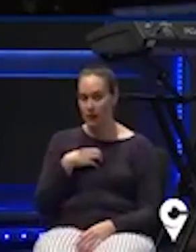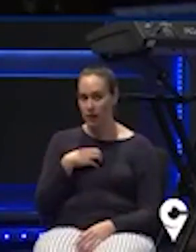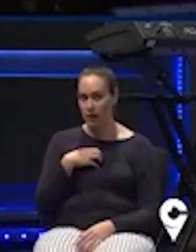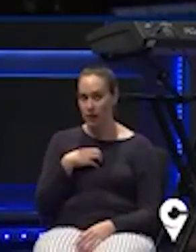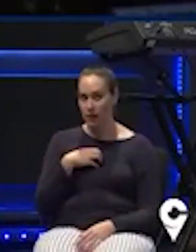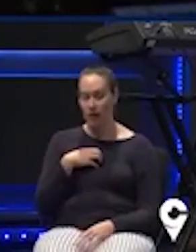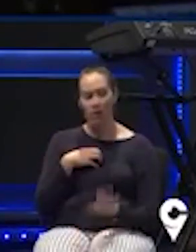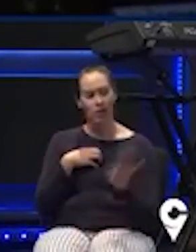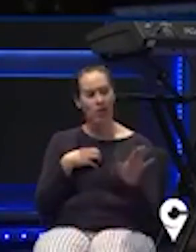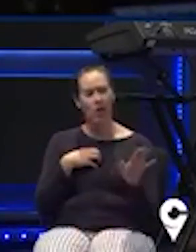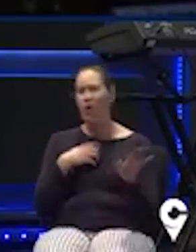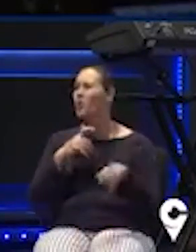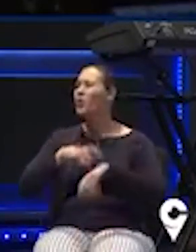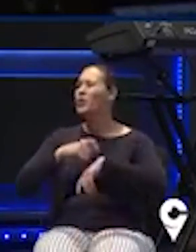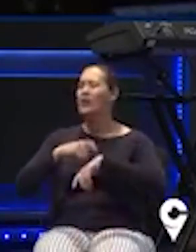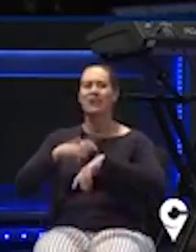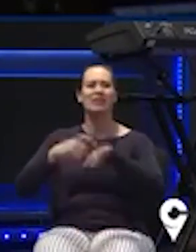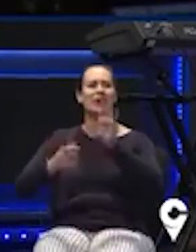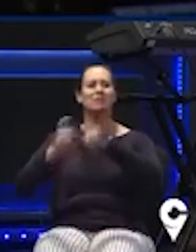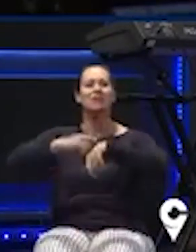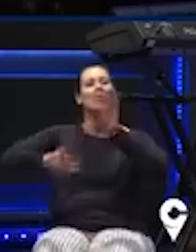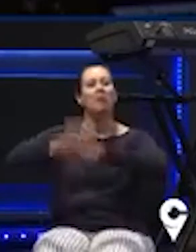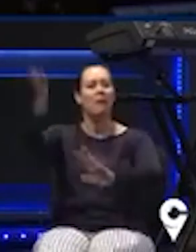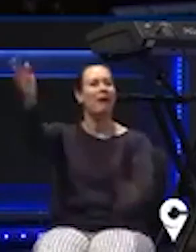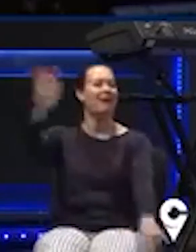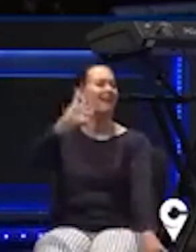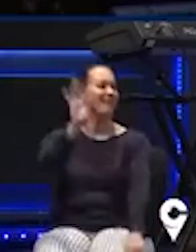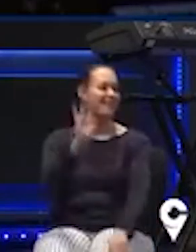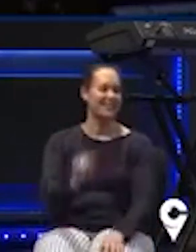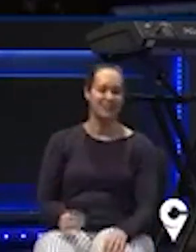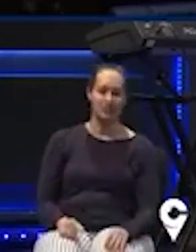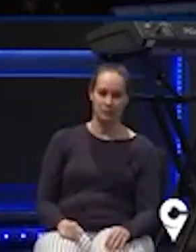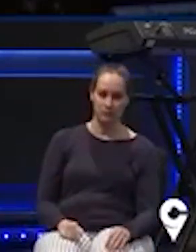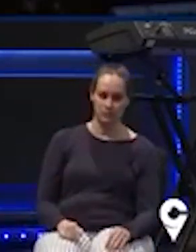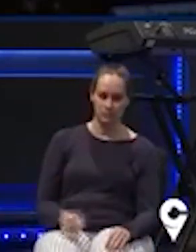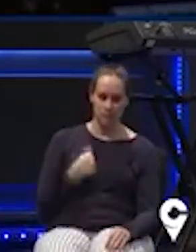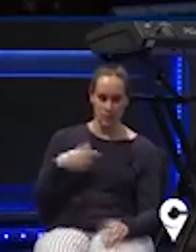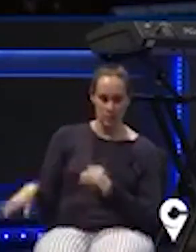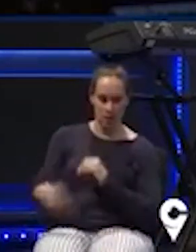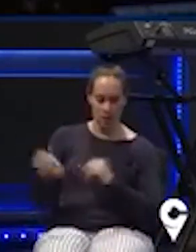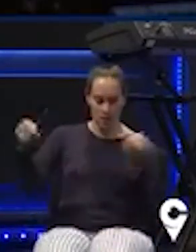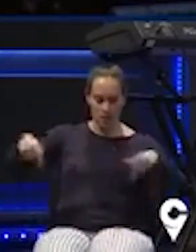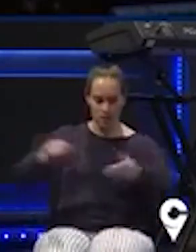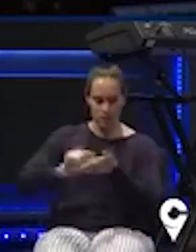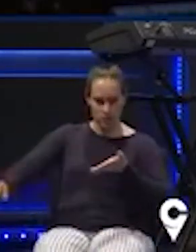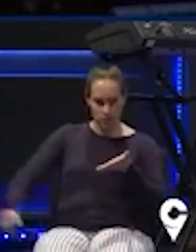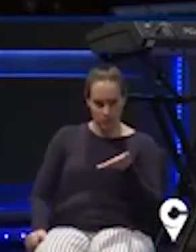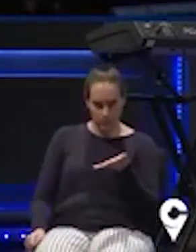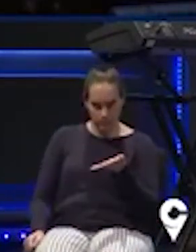like for me to? Oh, look at the time. We got to go. I'm getting this one in.